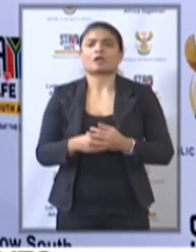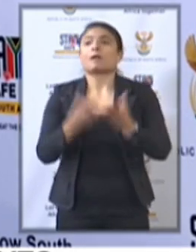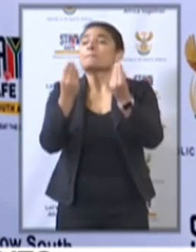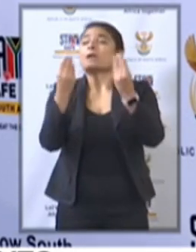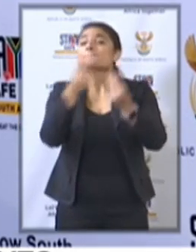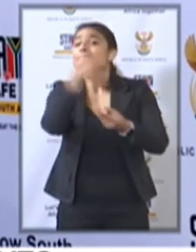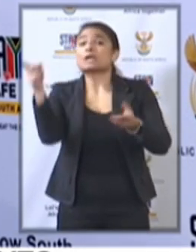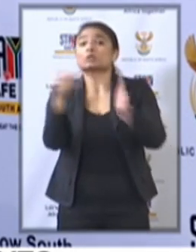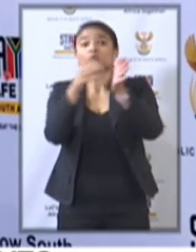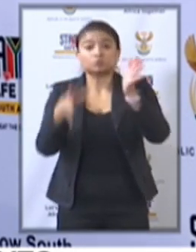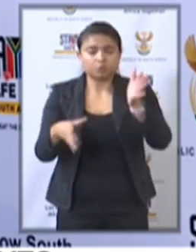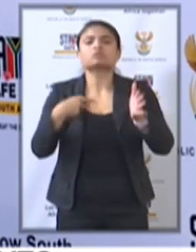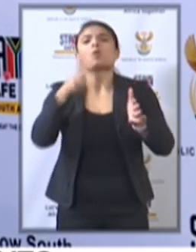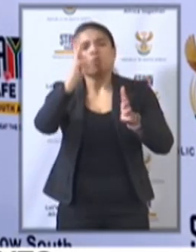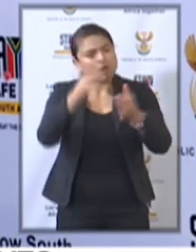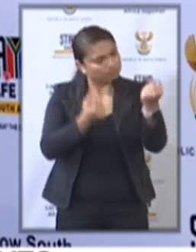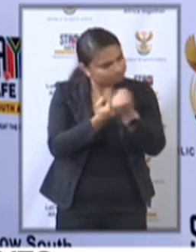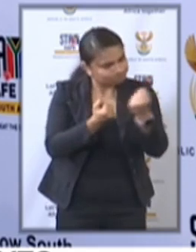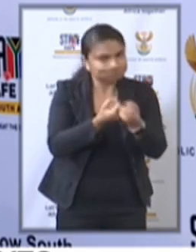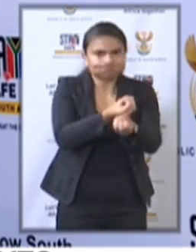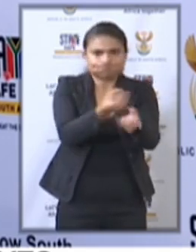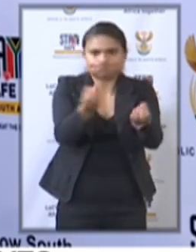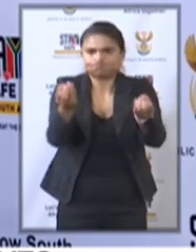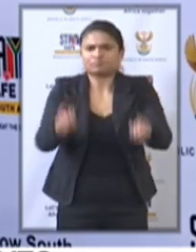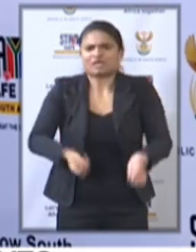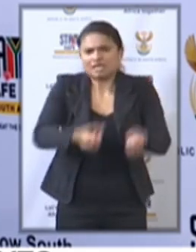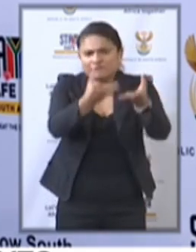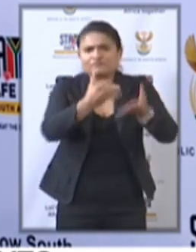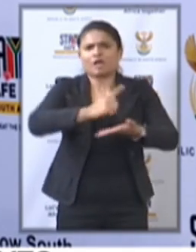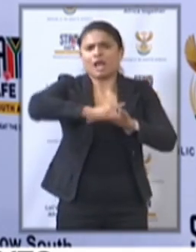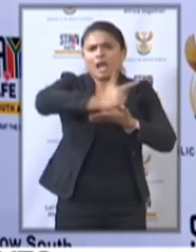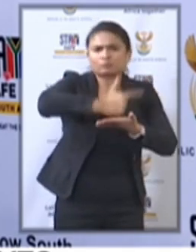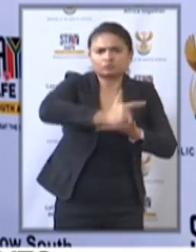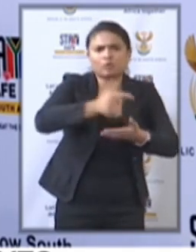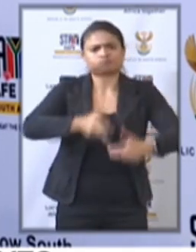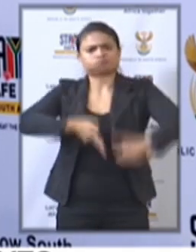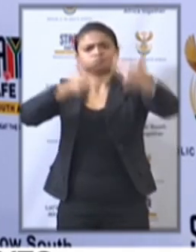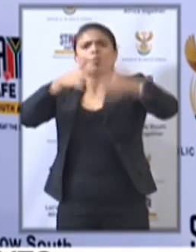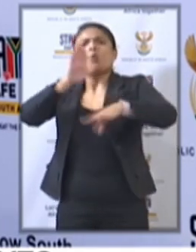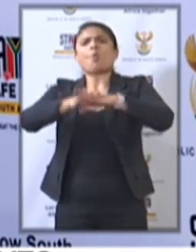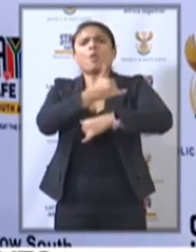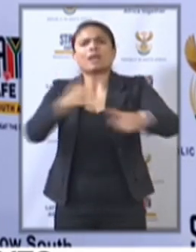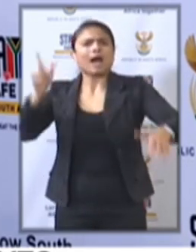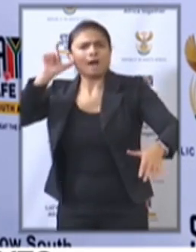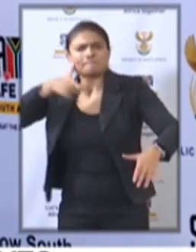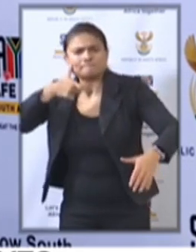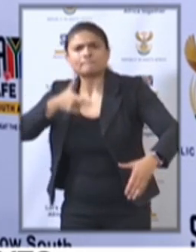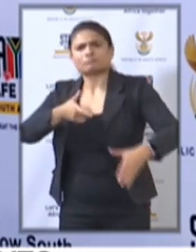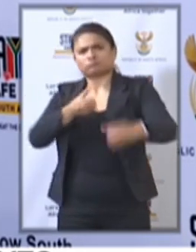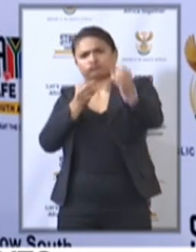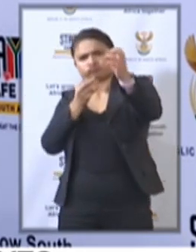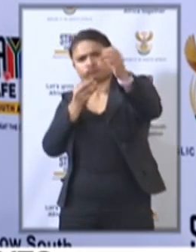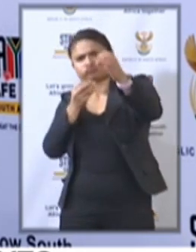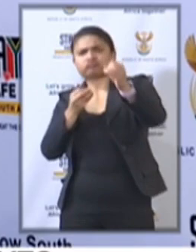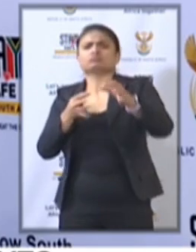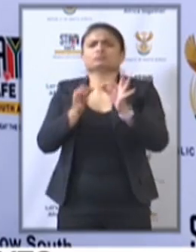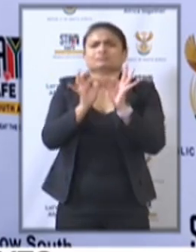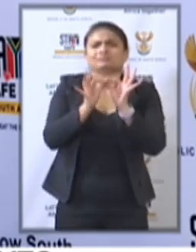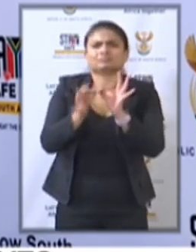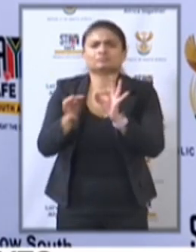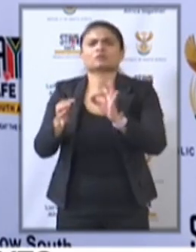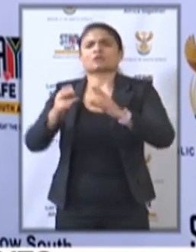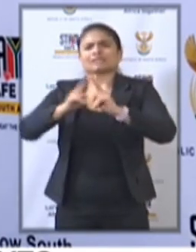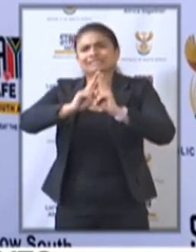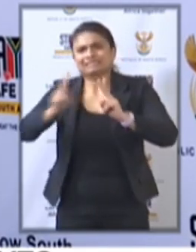learning and teaching, which is a mix of online as well as physical delivery and